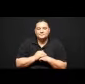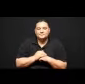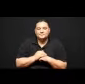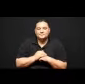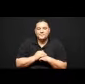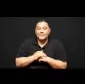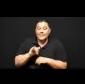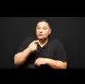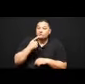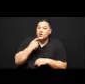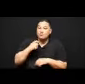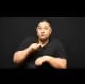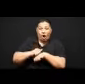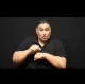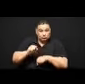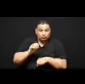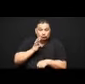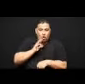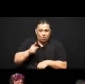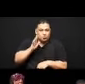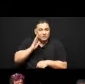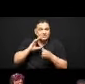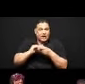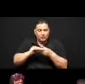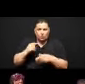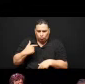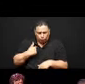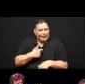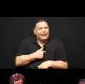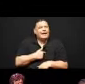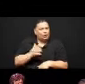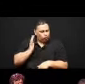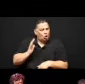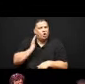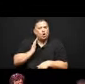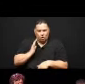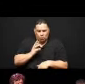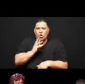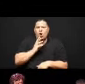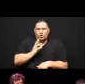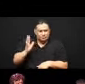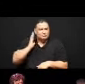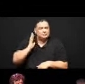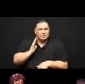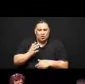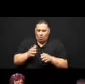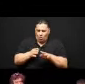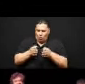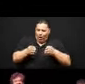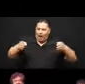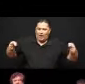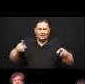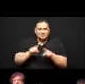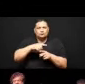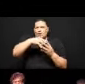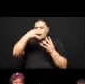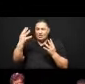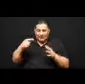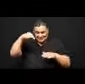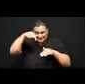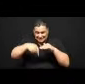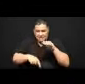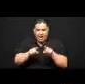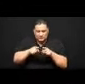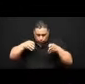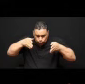If Red Rock could talk, they'd say, we were once water. Wide as rainbows, deep as